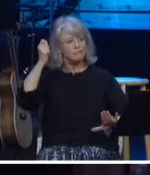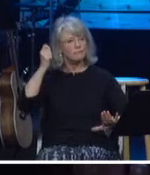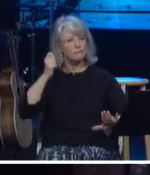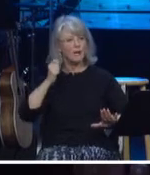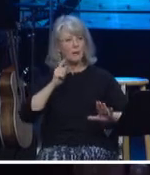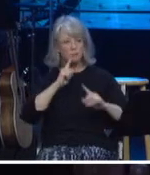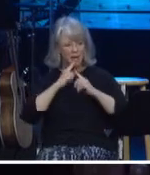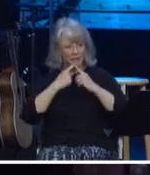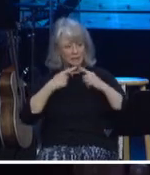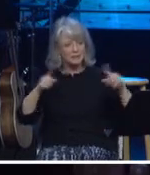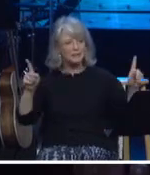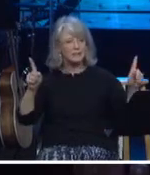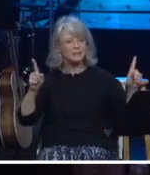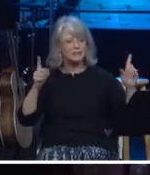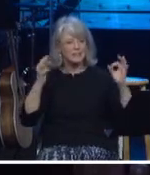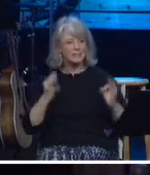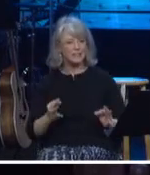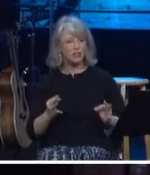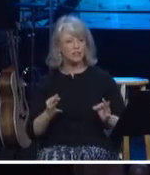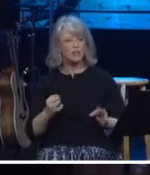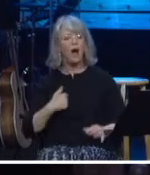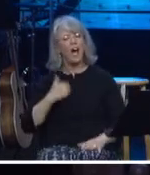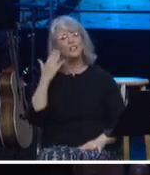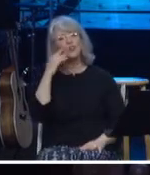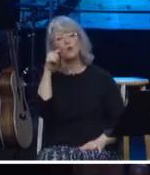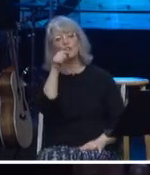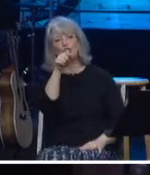verdict. I know you,